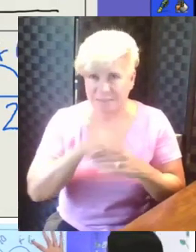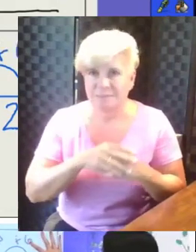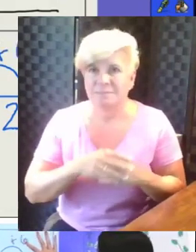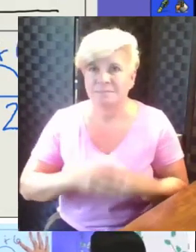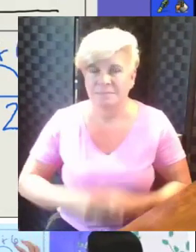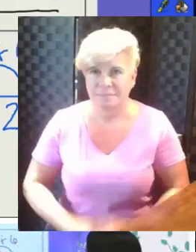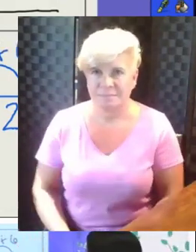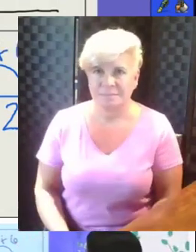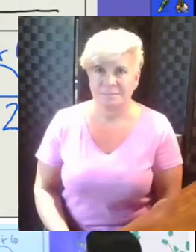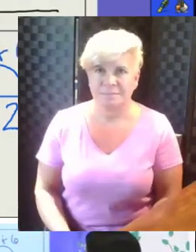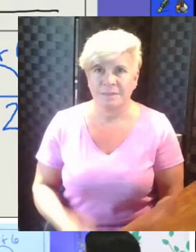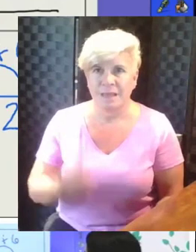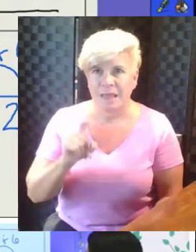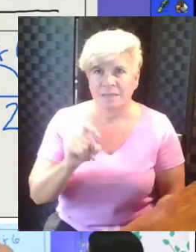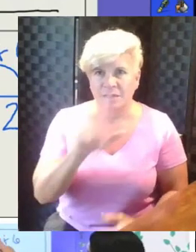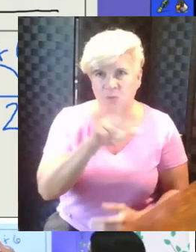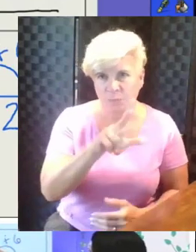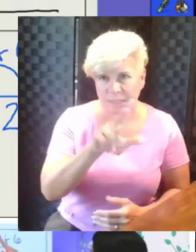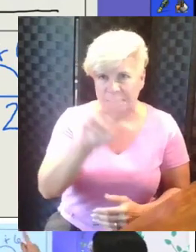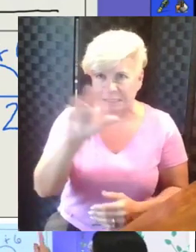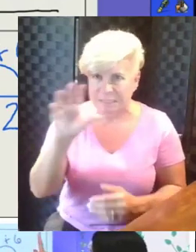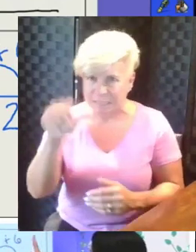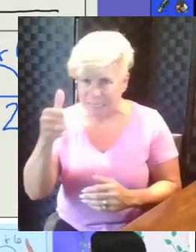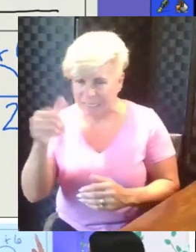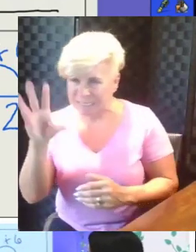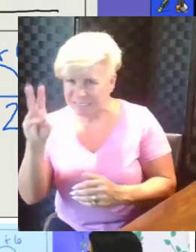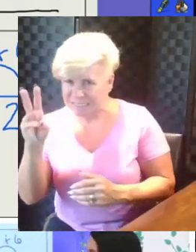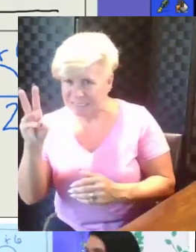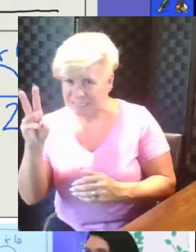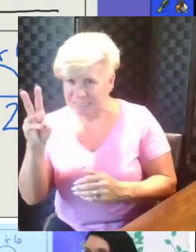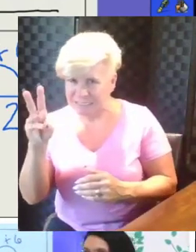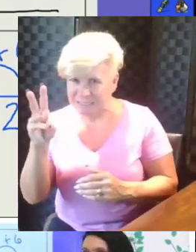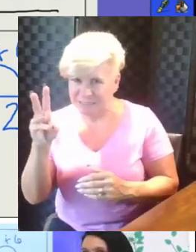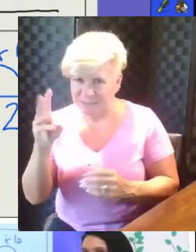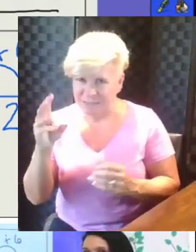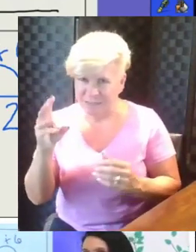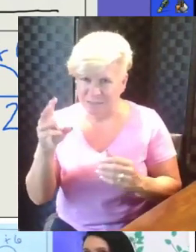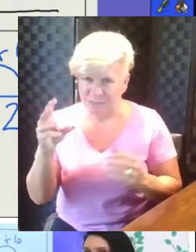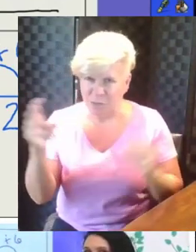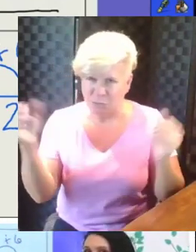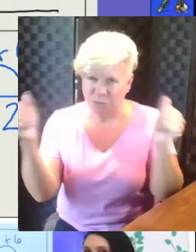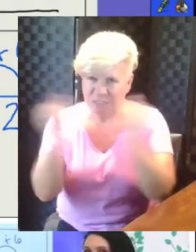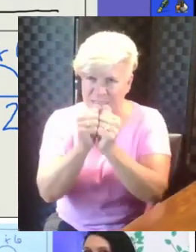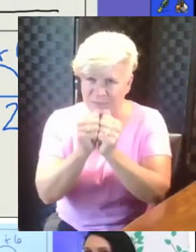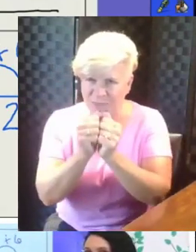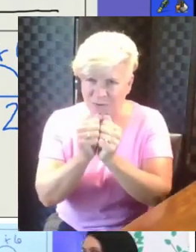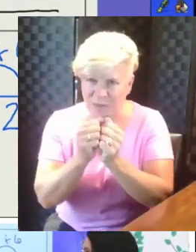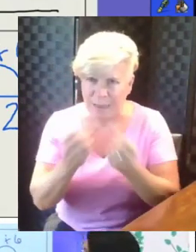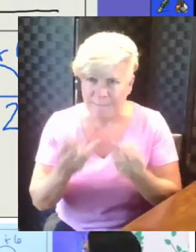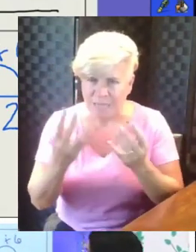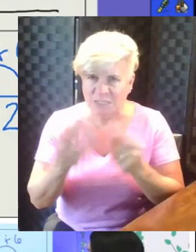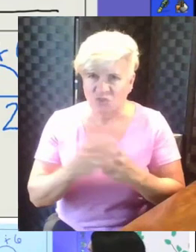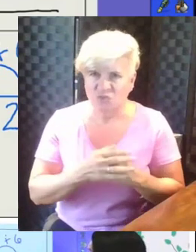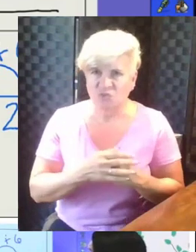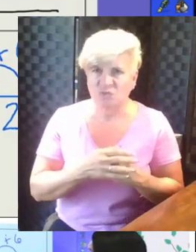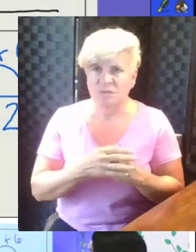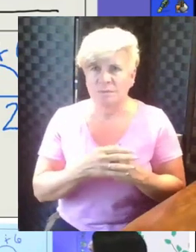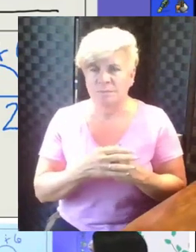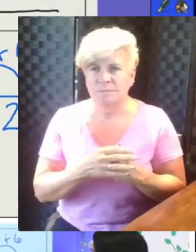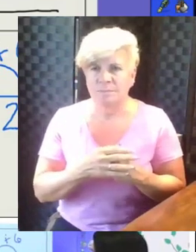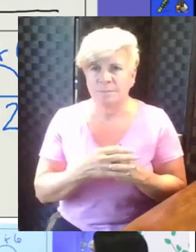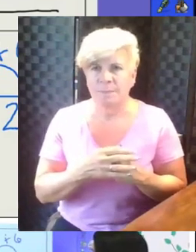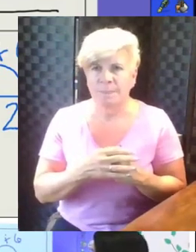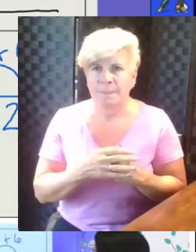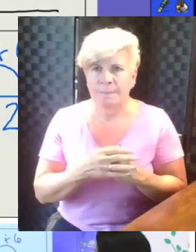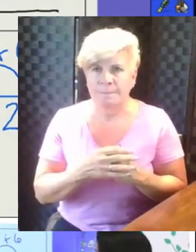6. I had to jump 3, 10, and 6. So what would all of those be together?